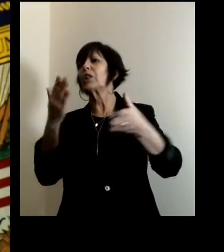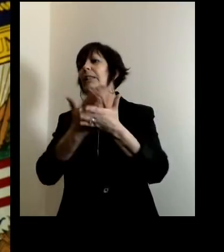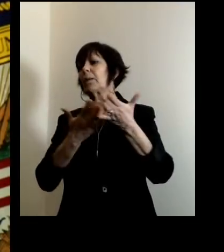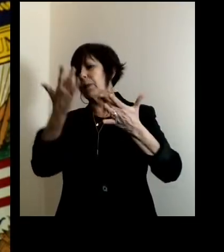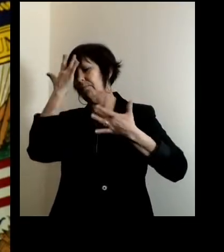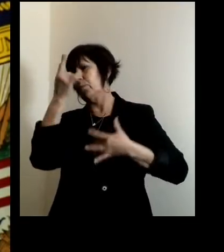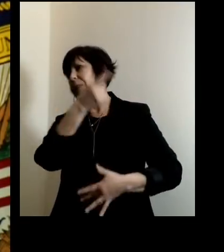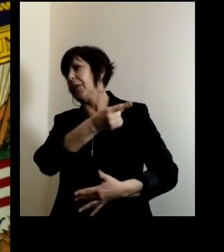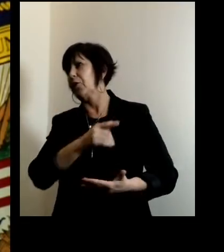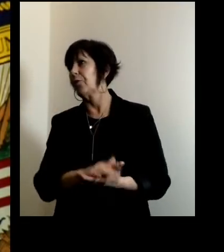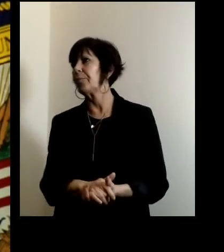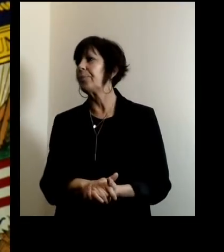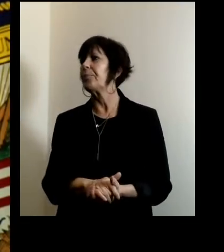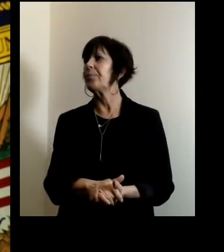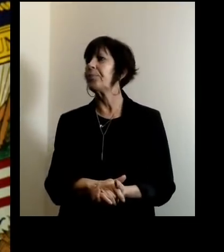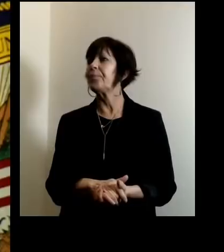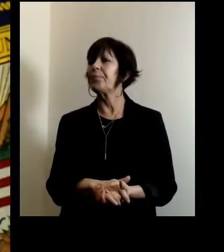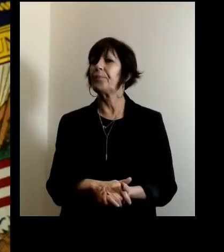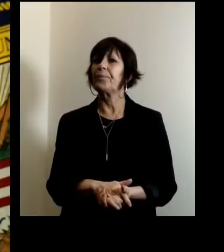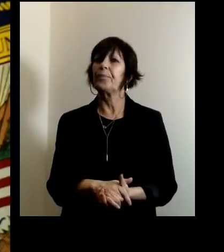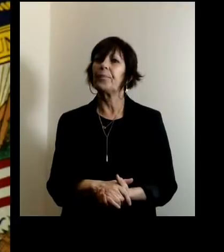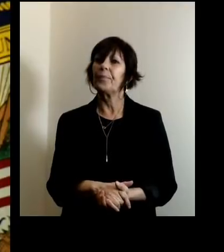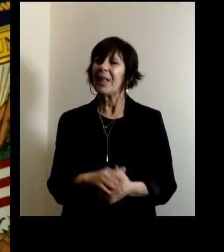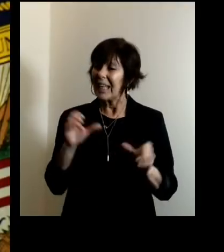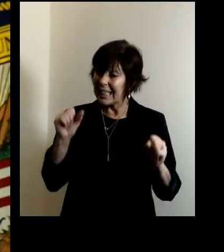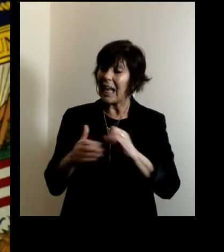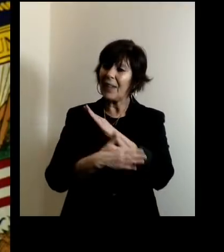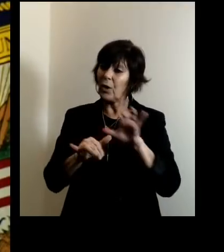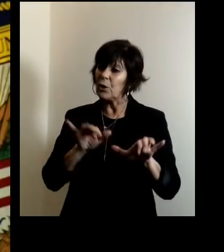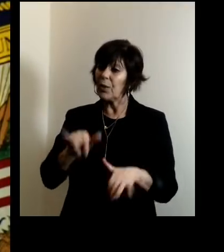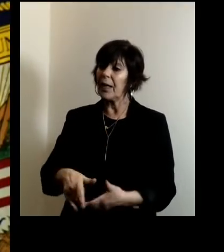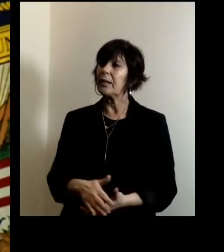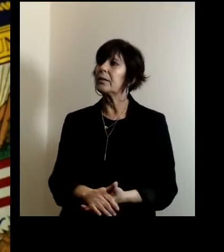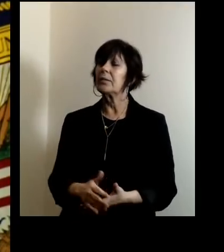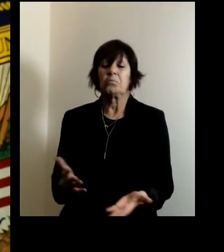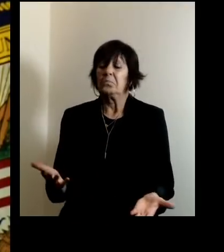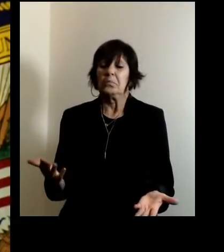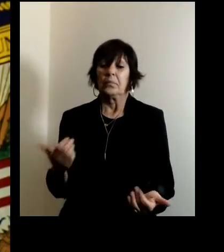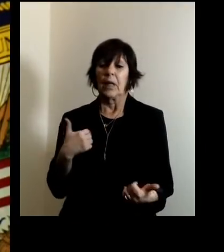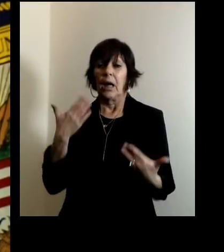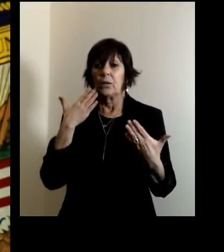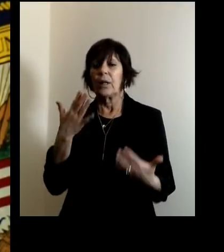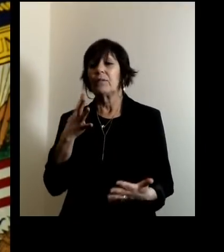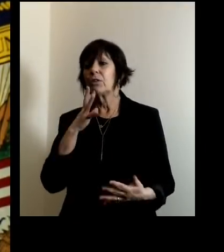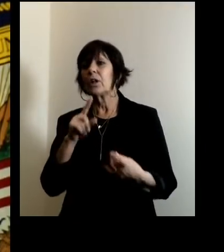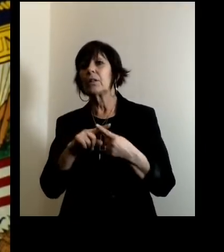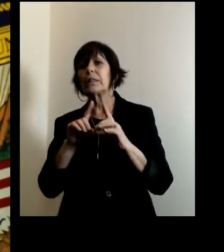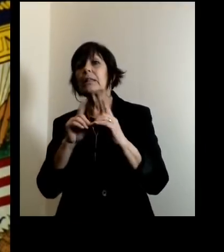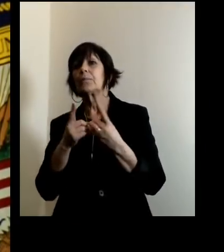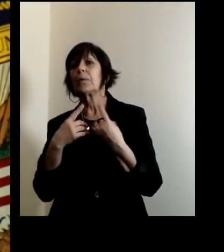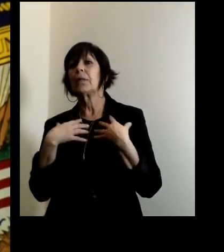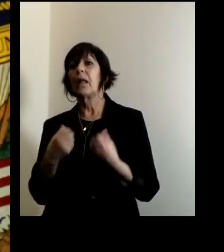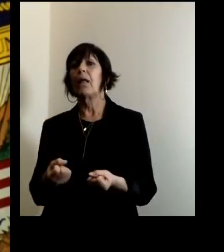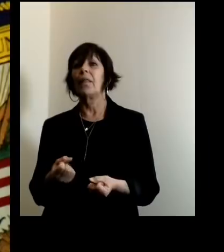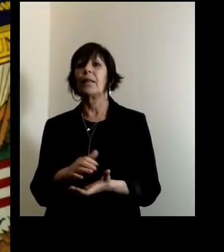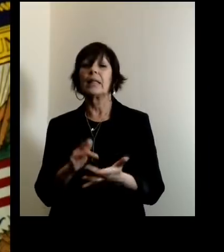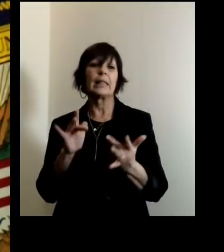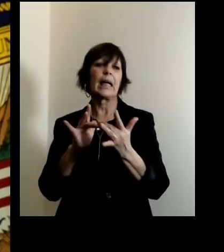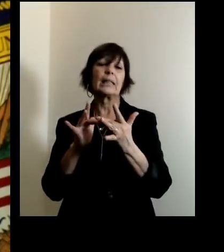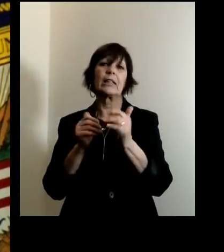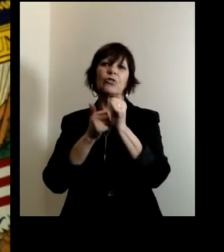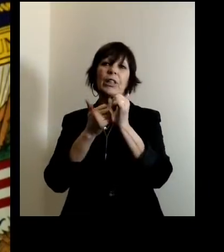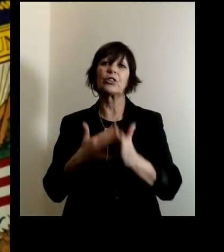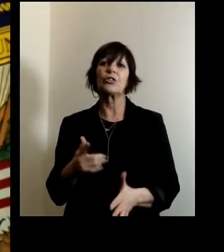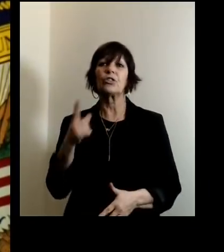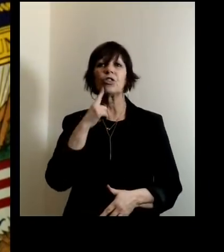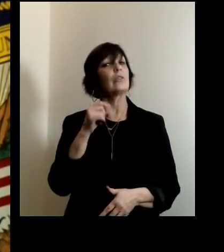with coronavirus has been. Can the county do that? I'd have to talk to the folks in the Department of Health and the contact tracers. Dr.